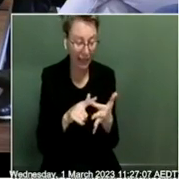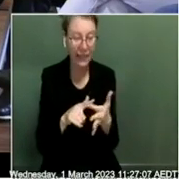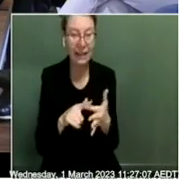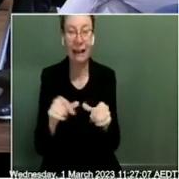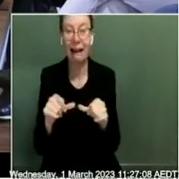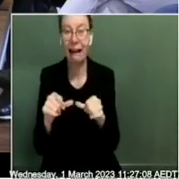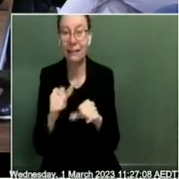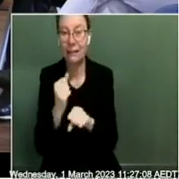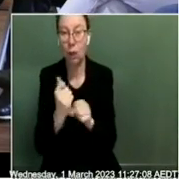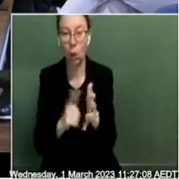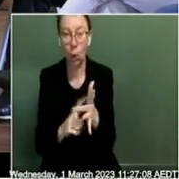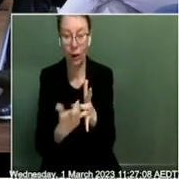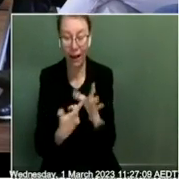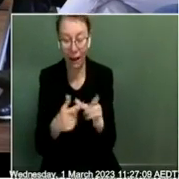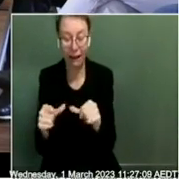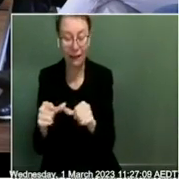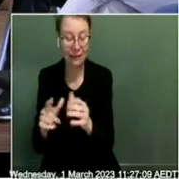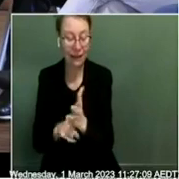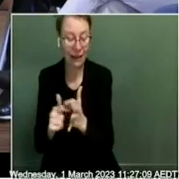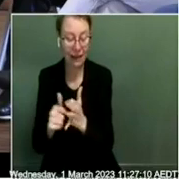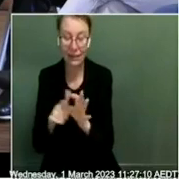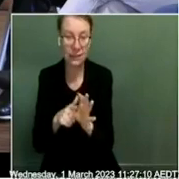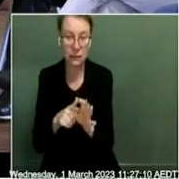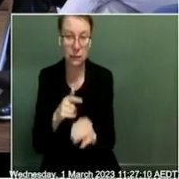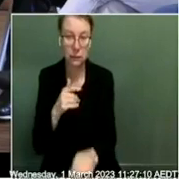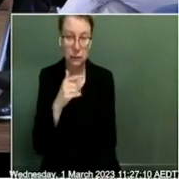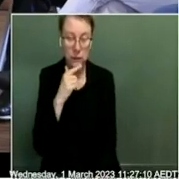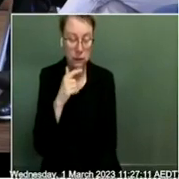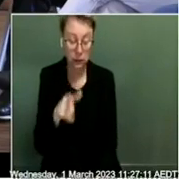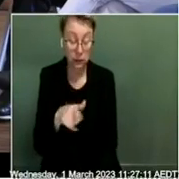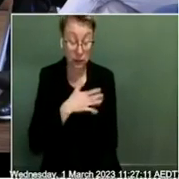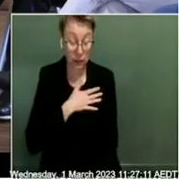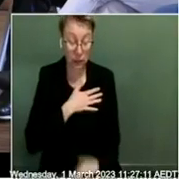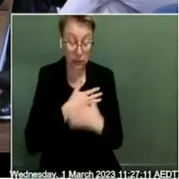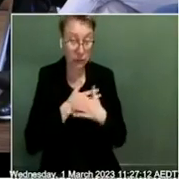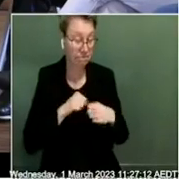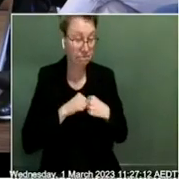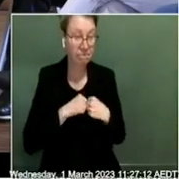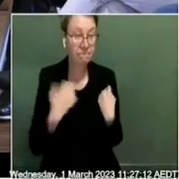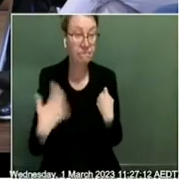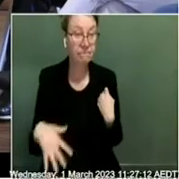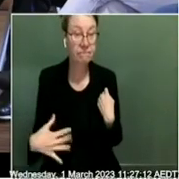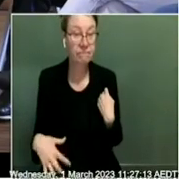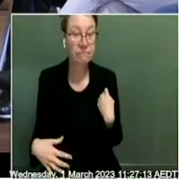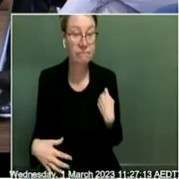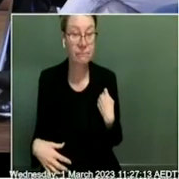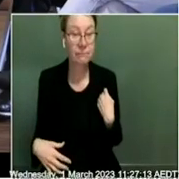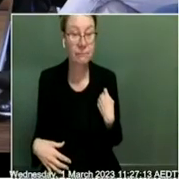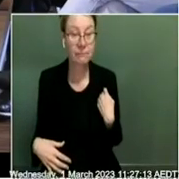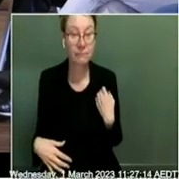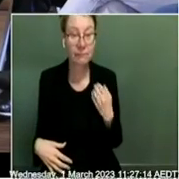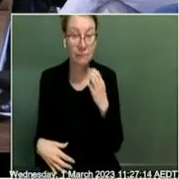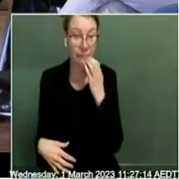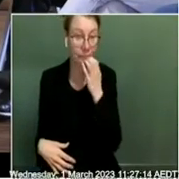absolutely heartbroken and devastated. So that's our truth. And they how do we get our justice?